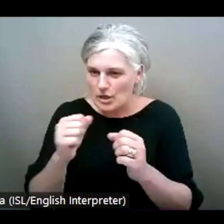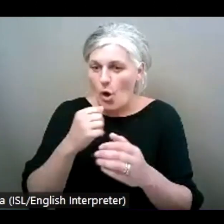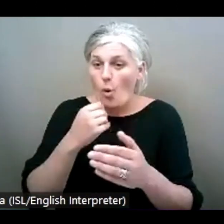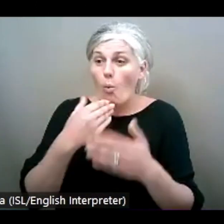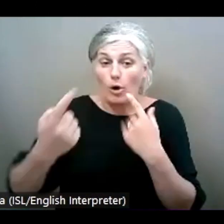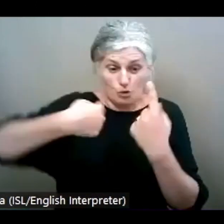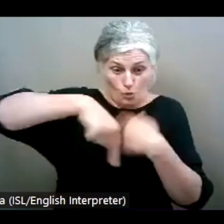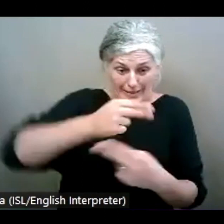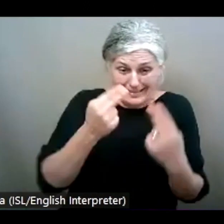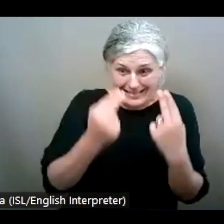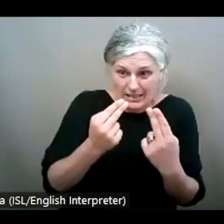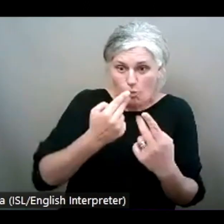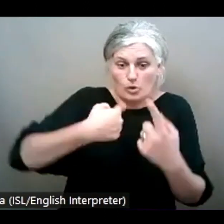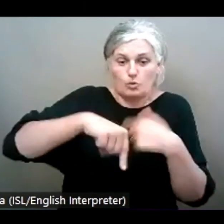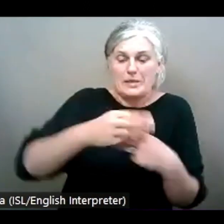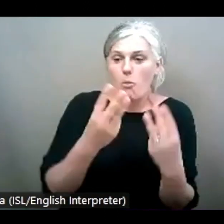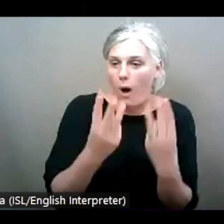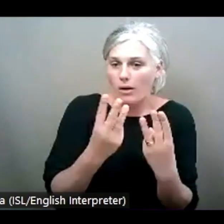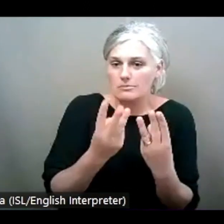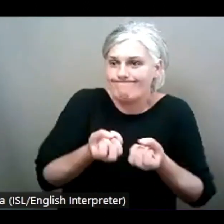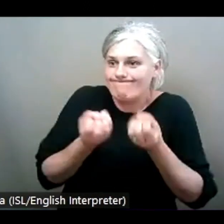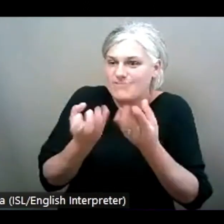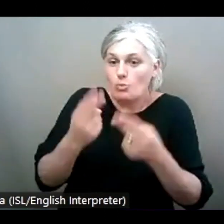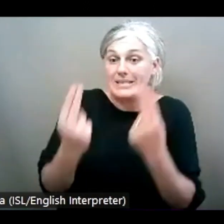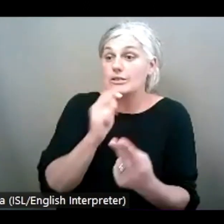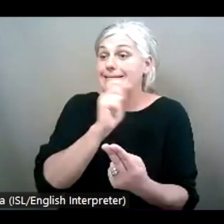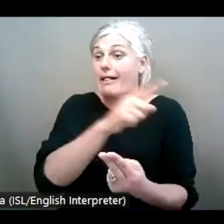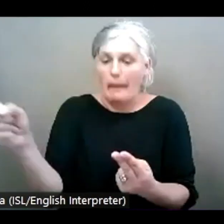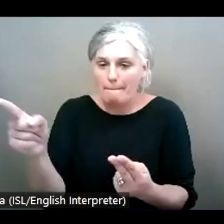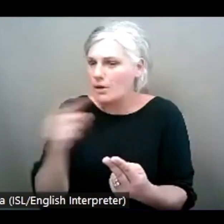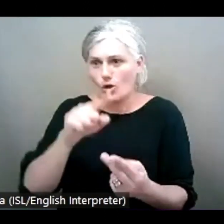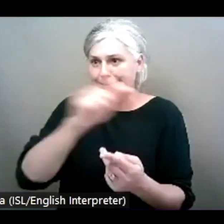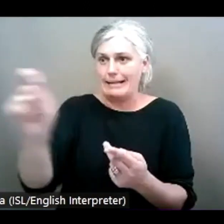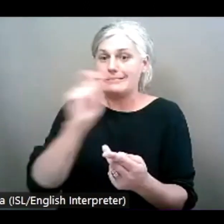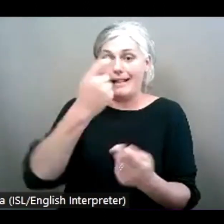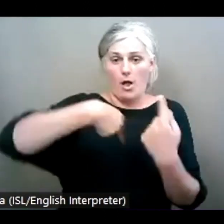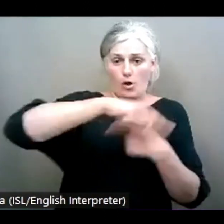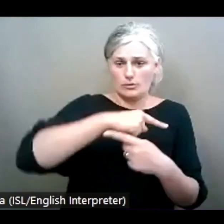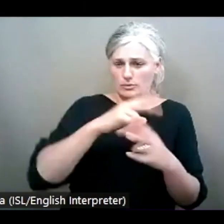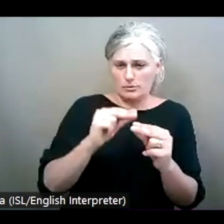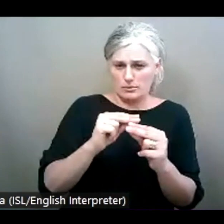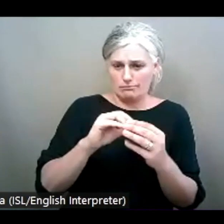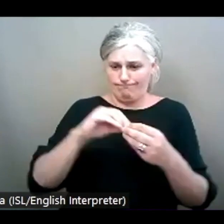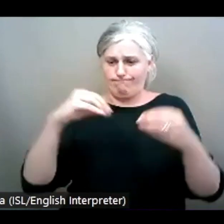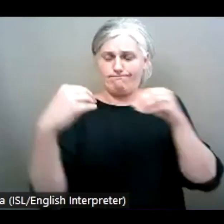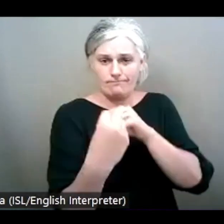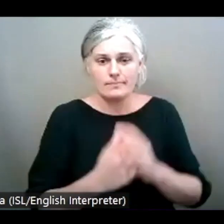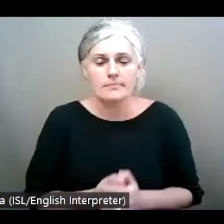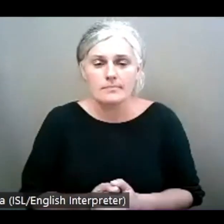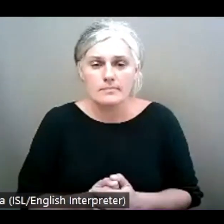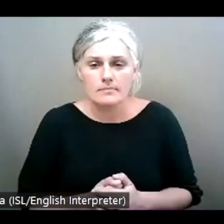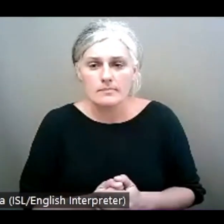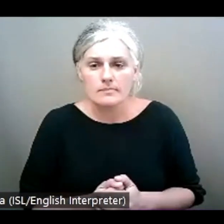don't need people telling us what we need or what we want. And with that in mind, Paula, you work with setting